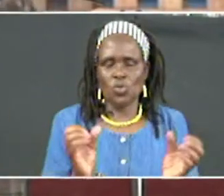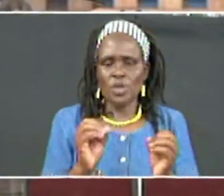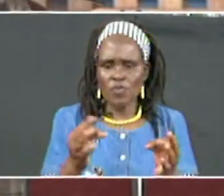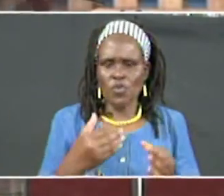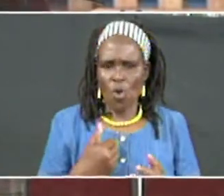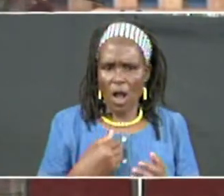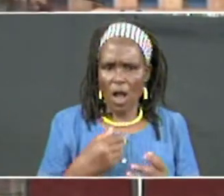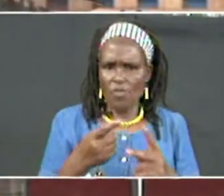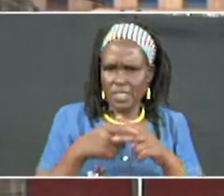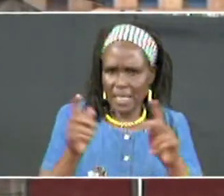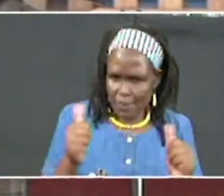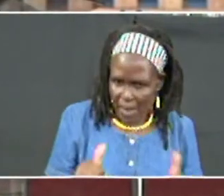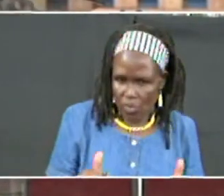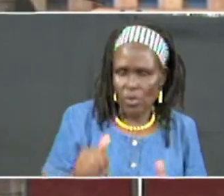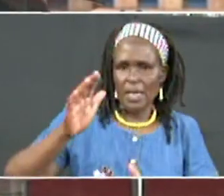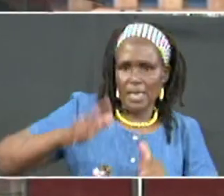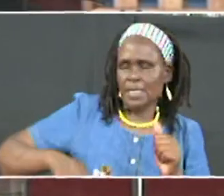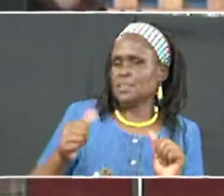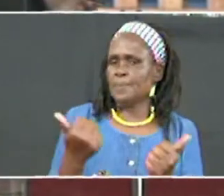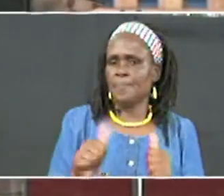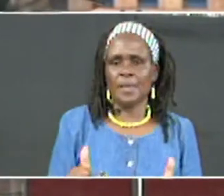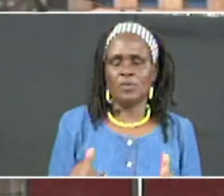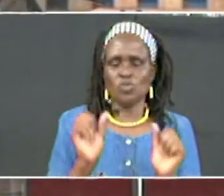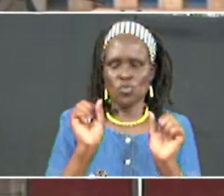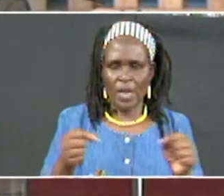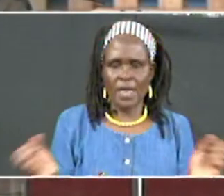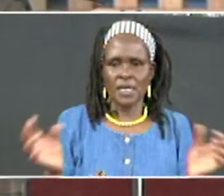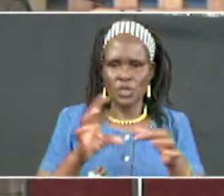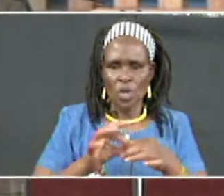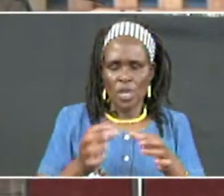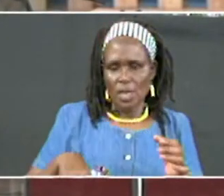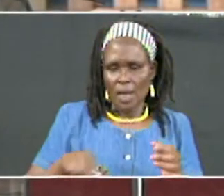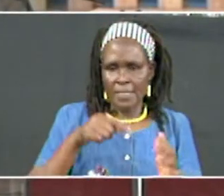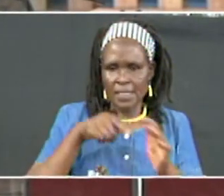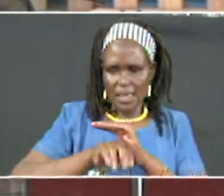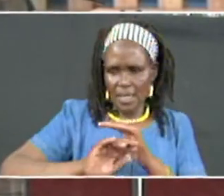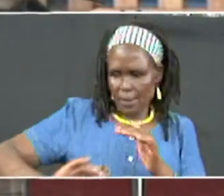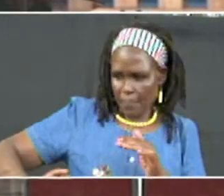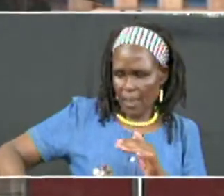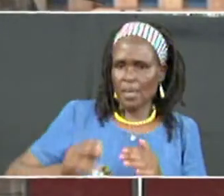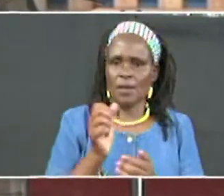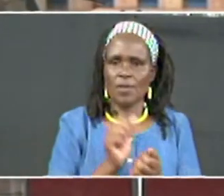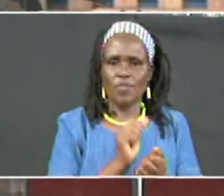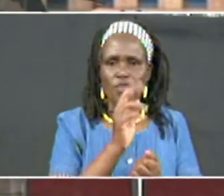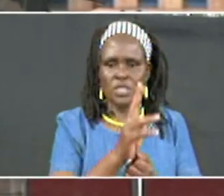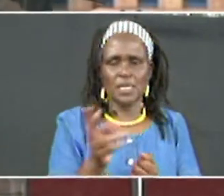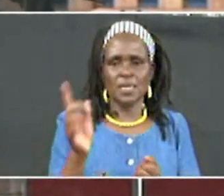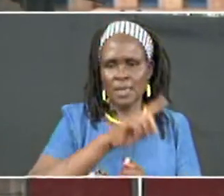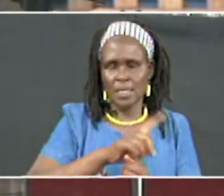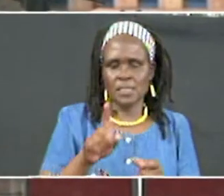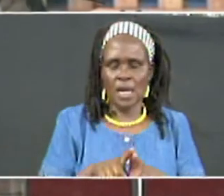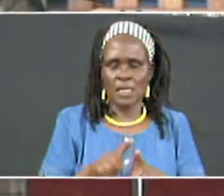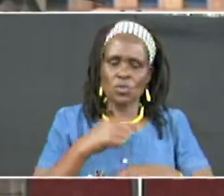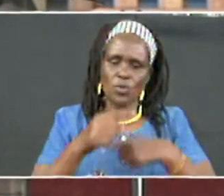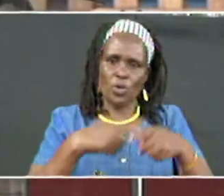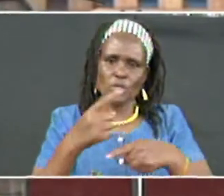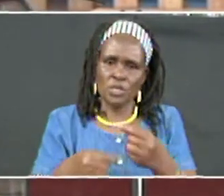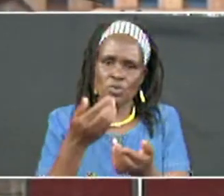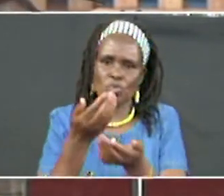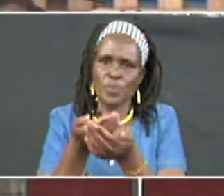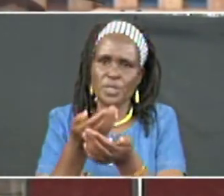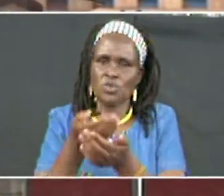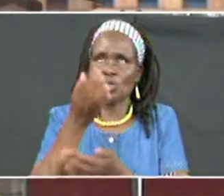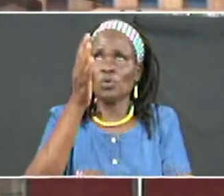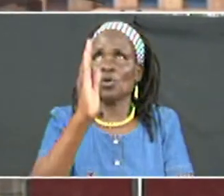it is not too late. You can join us in the remaining 14 days as we continue to petition God. But